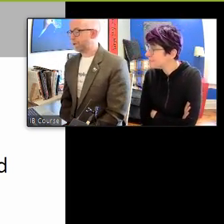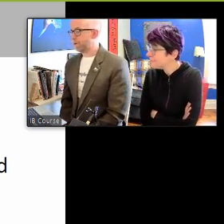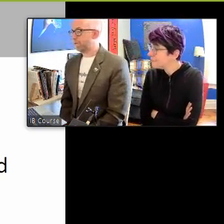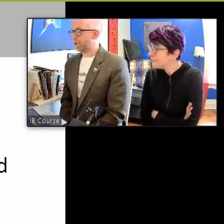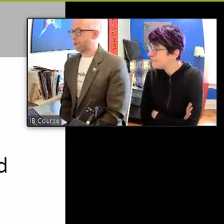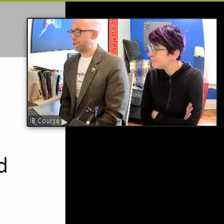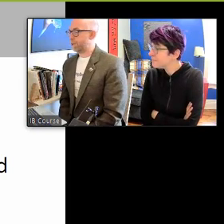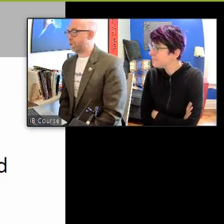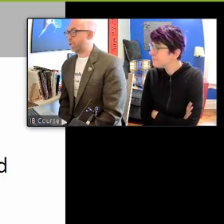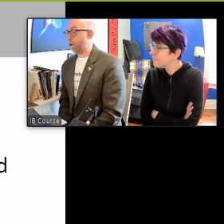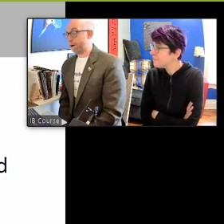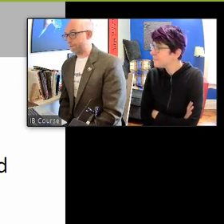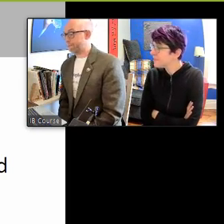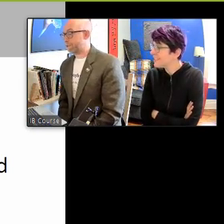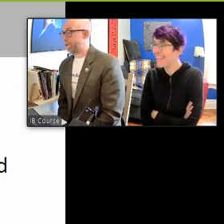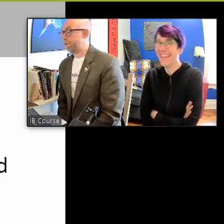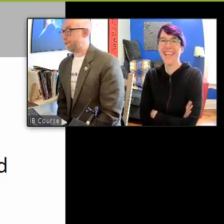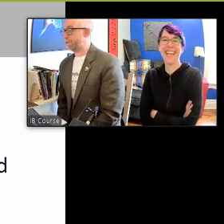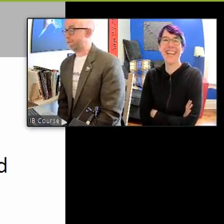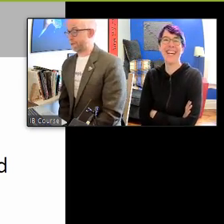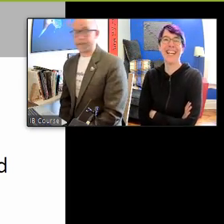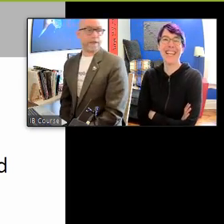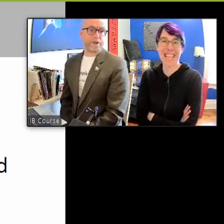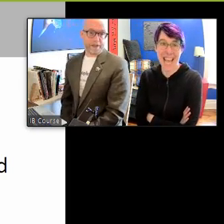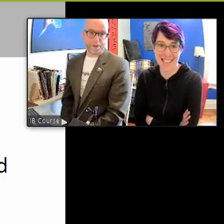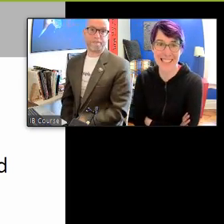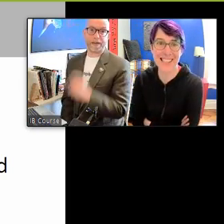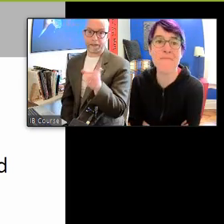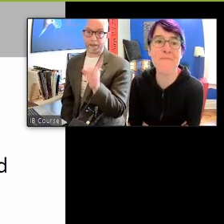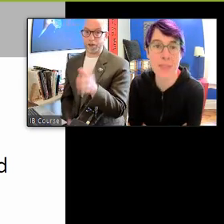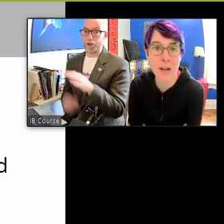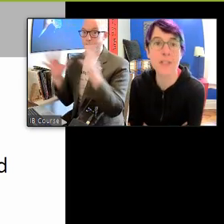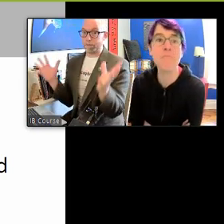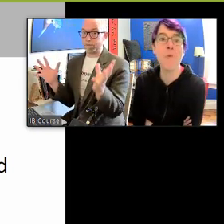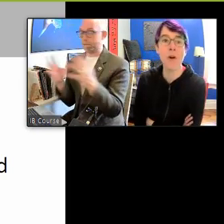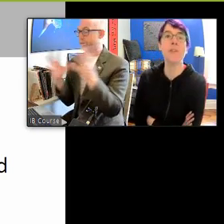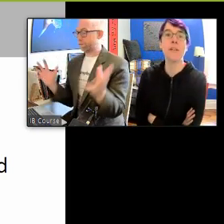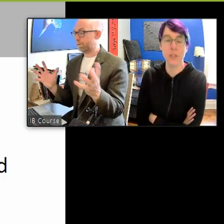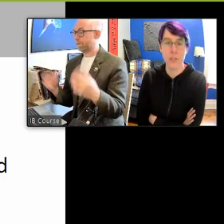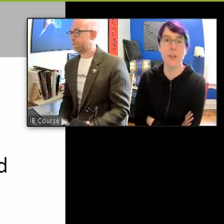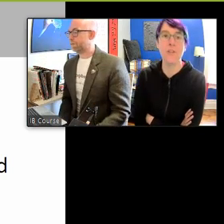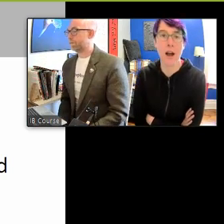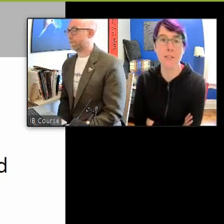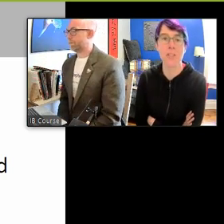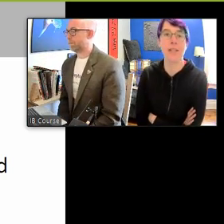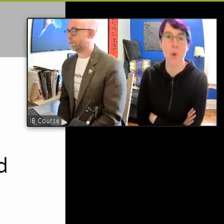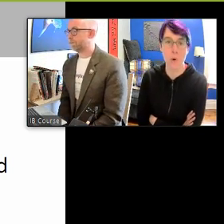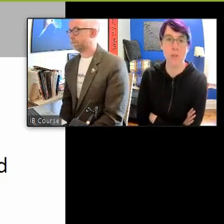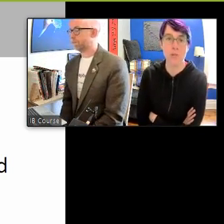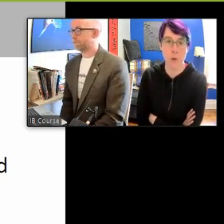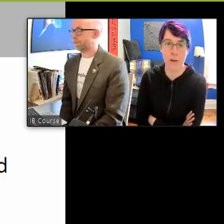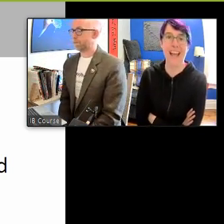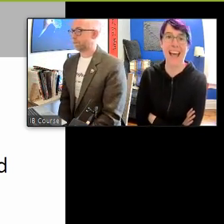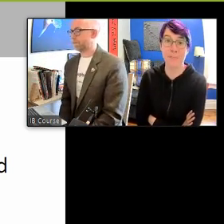More dissolved oxygen in cold water. So no need to efficiently transport. Yes. That is a... There is more dissolved oxygen in